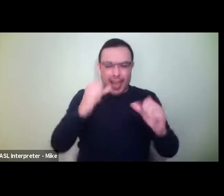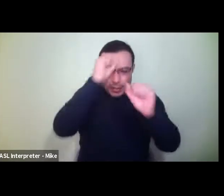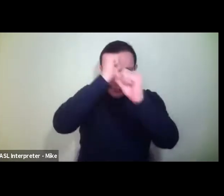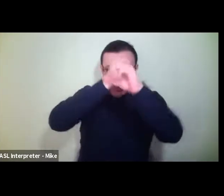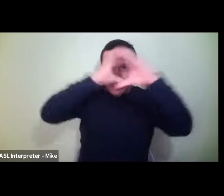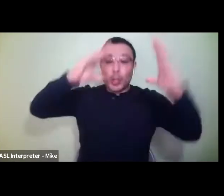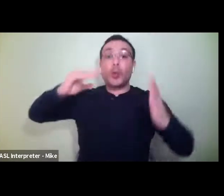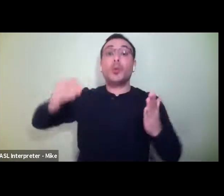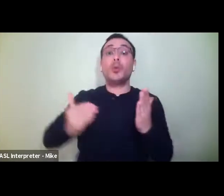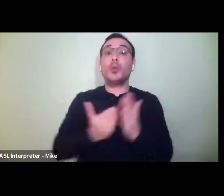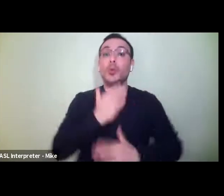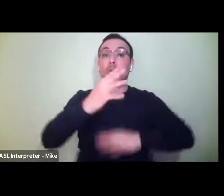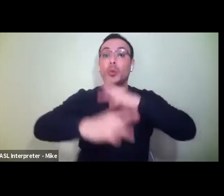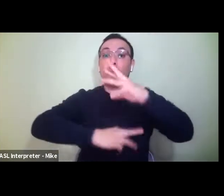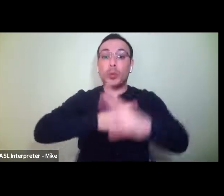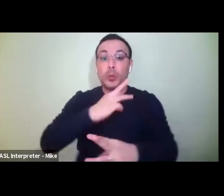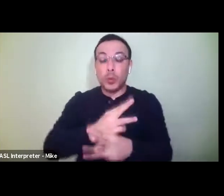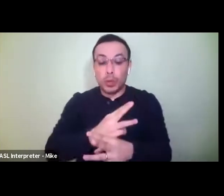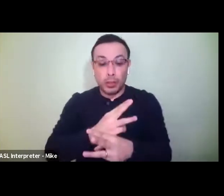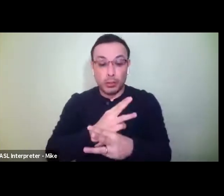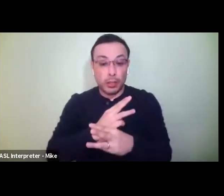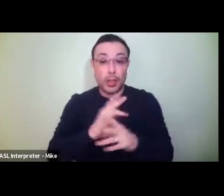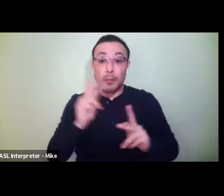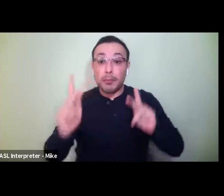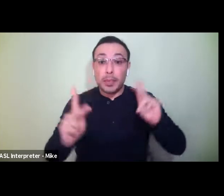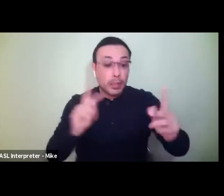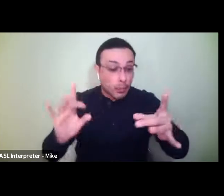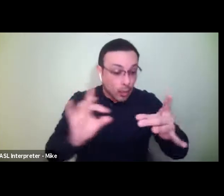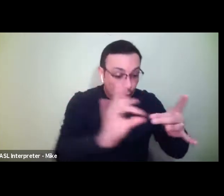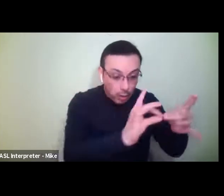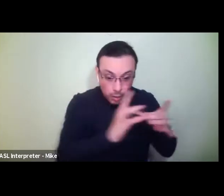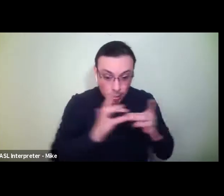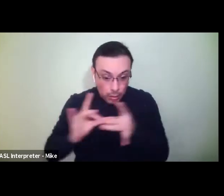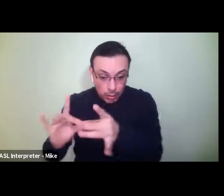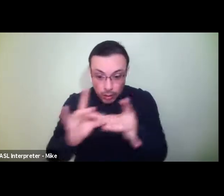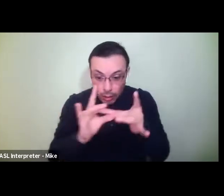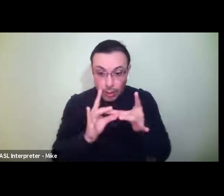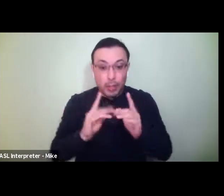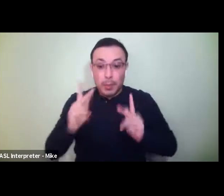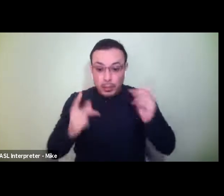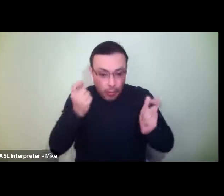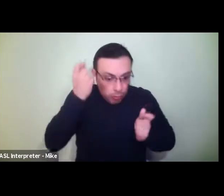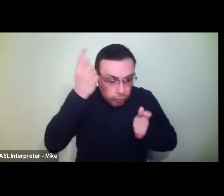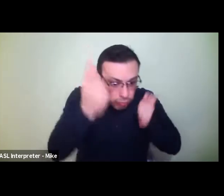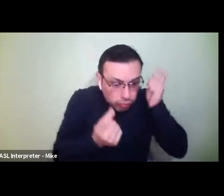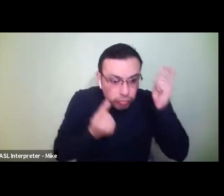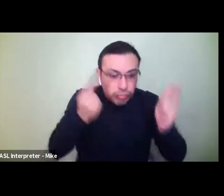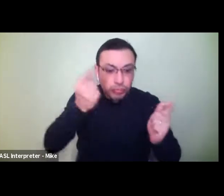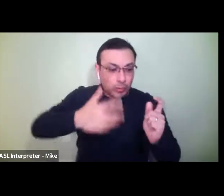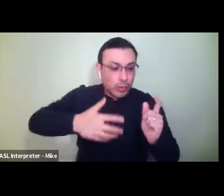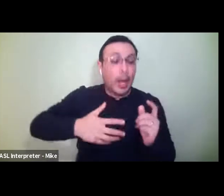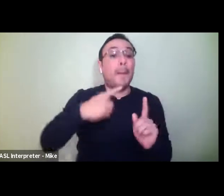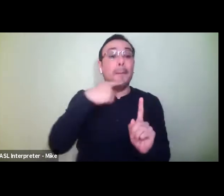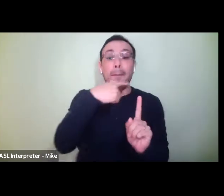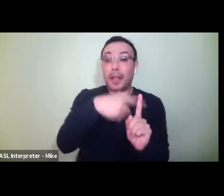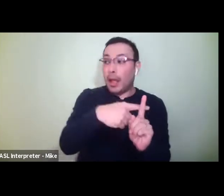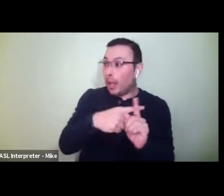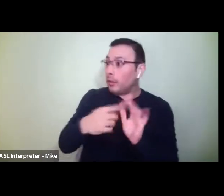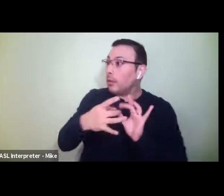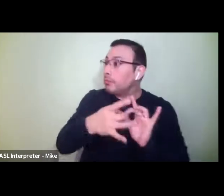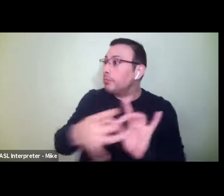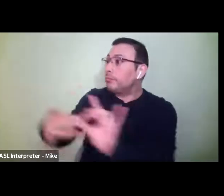which community and understanding, connections with each other and nature are the rules, not the